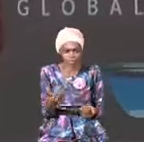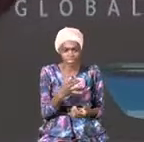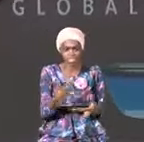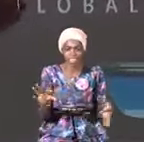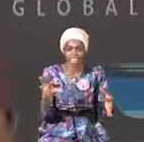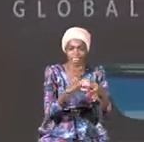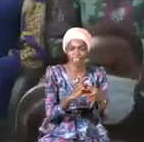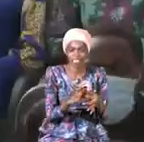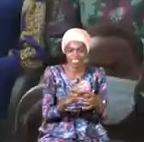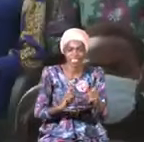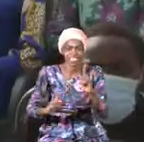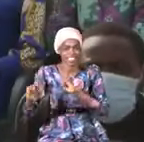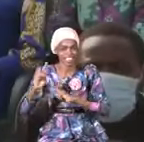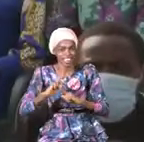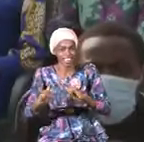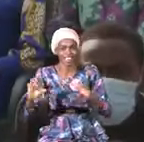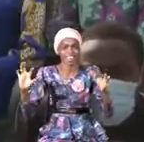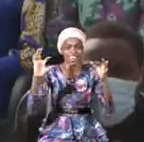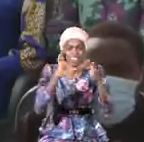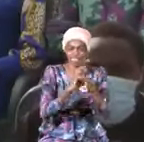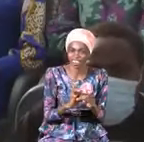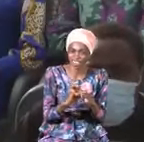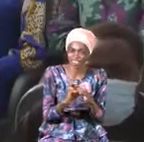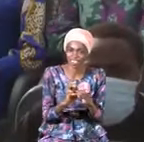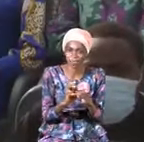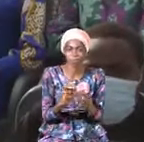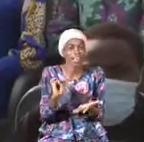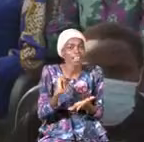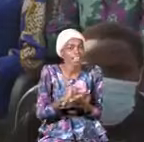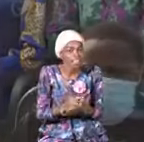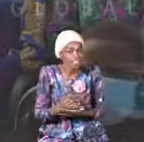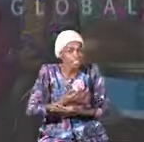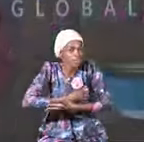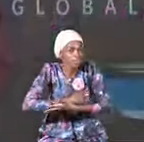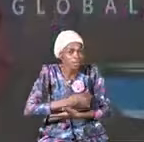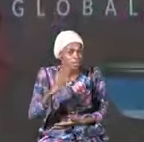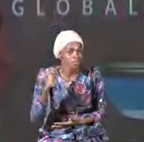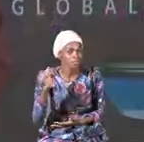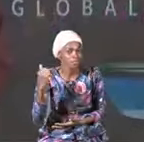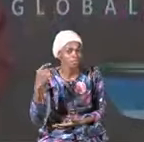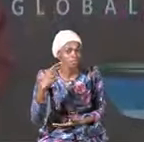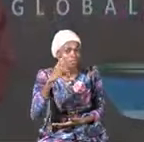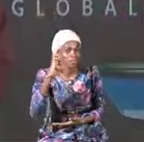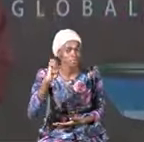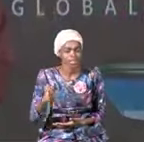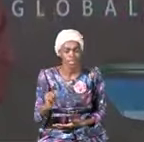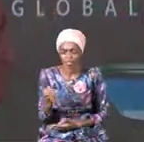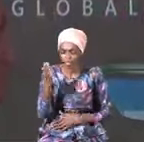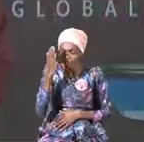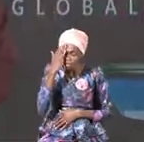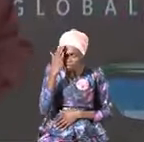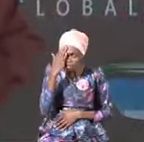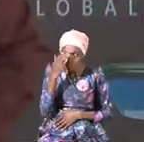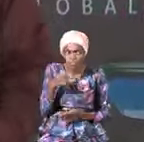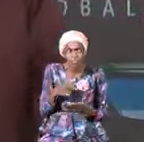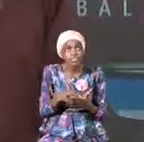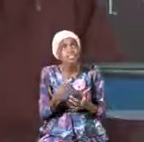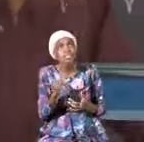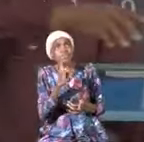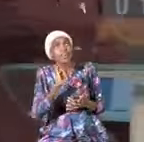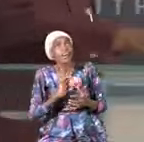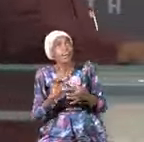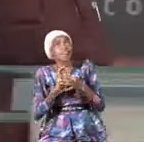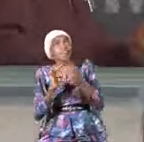shout, connection. That eaglet recognized, that's where I belong.